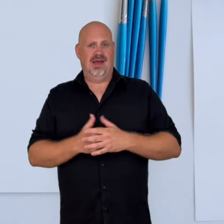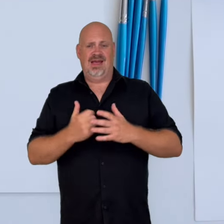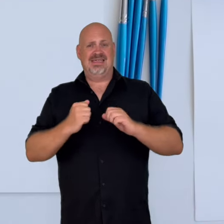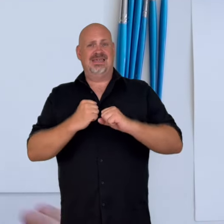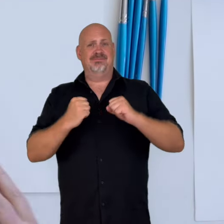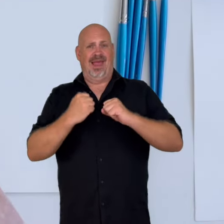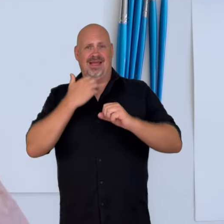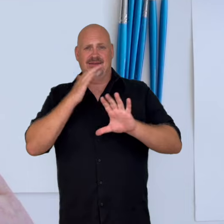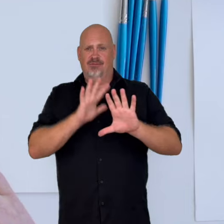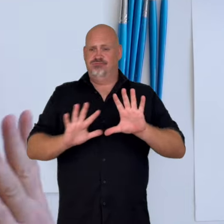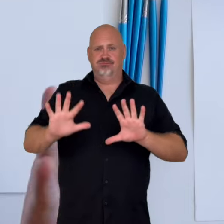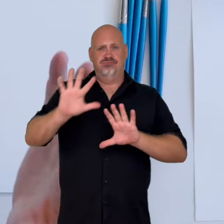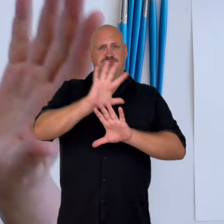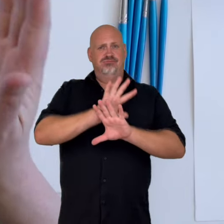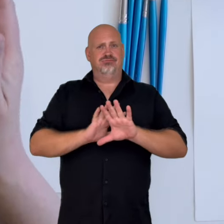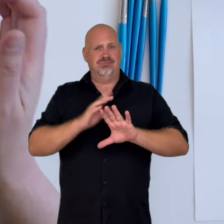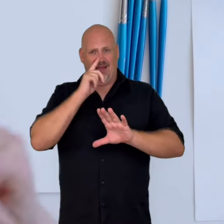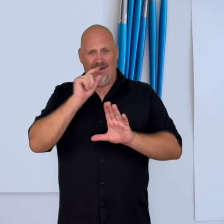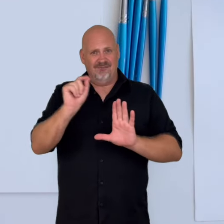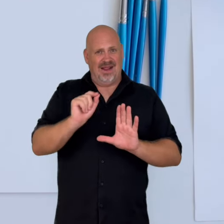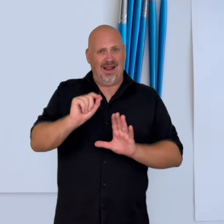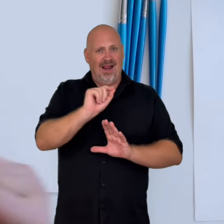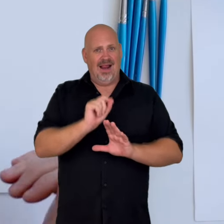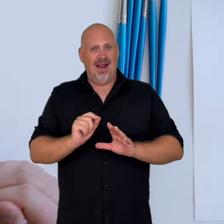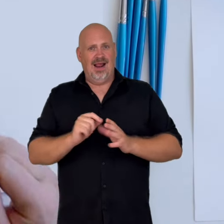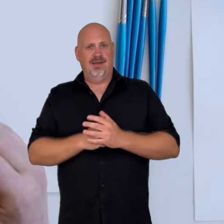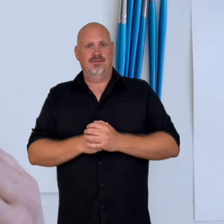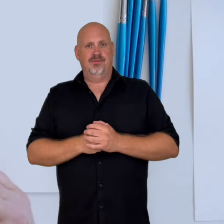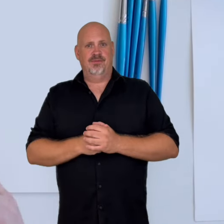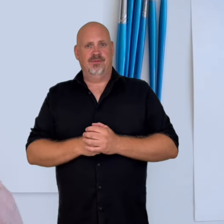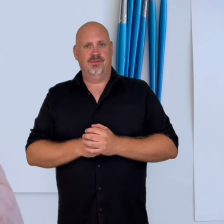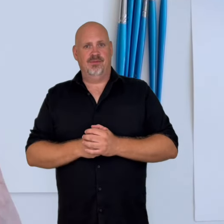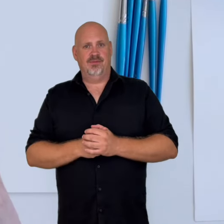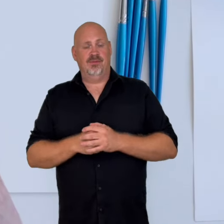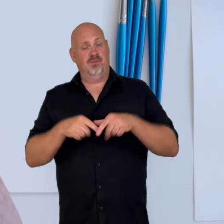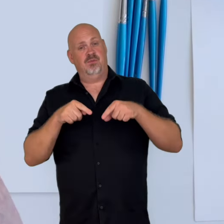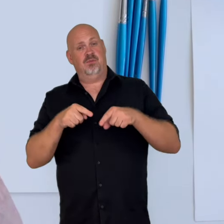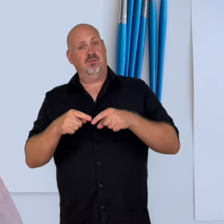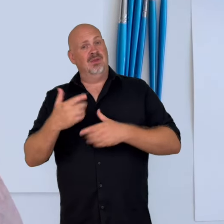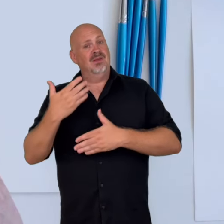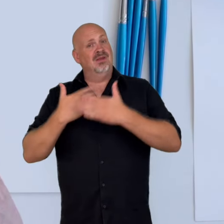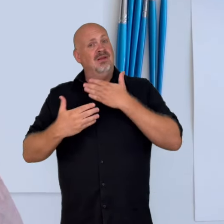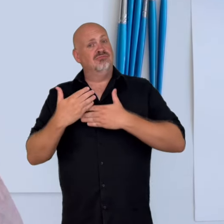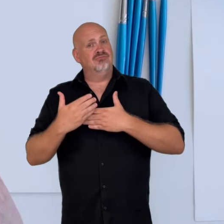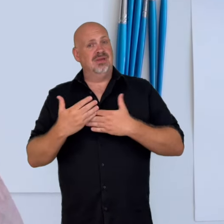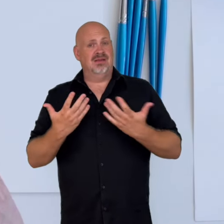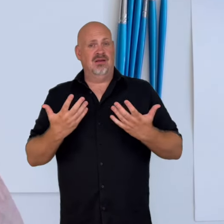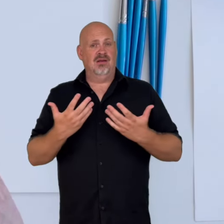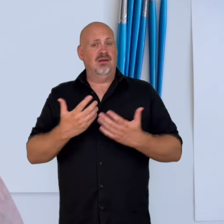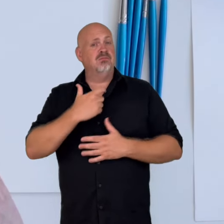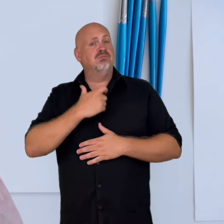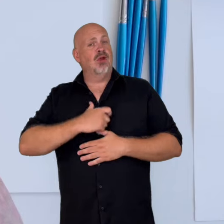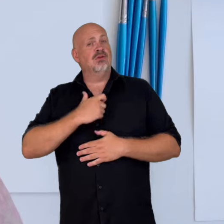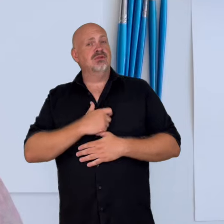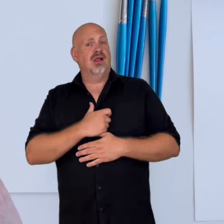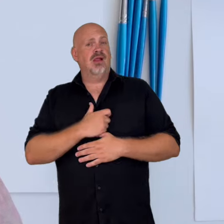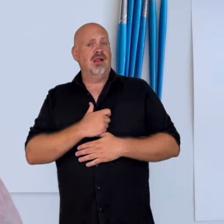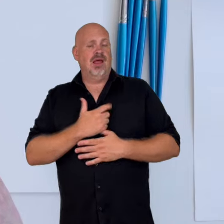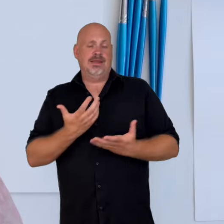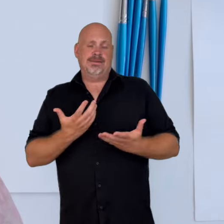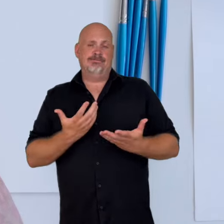here. I think this is a very good, simple one to begin with, and it gives us lots of space to